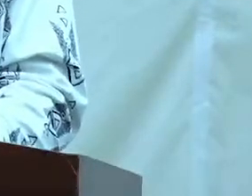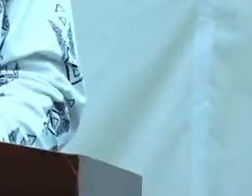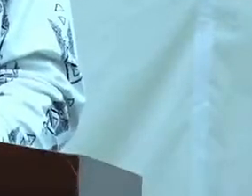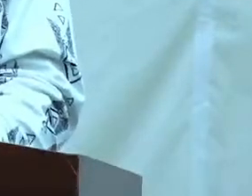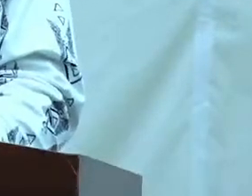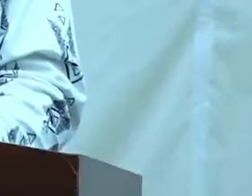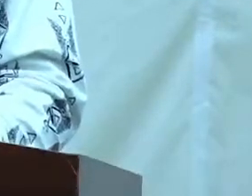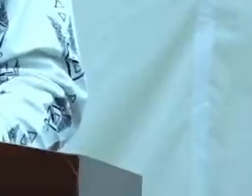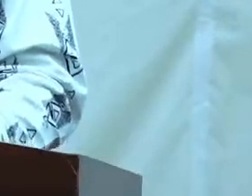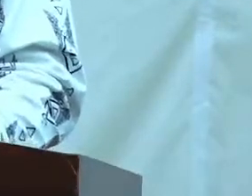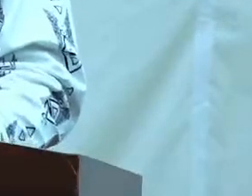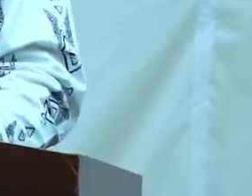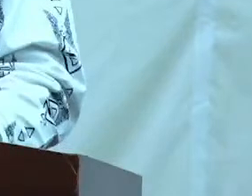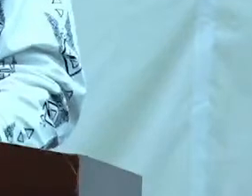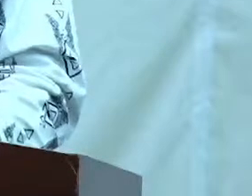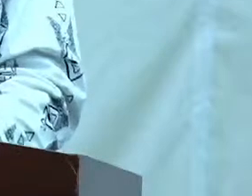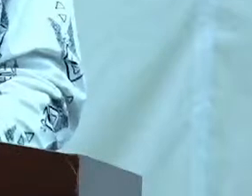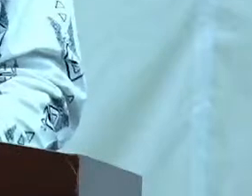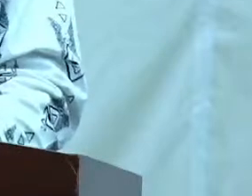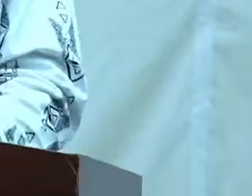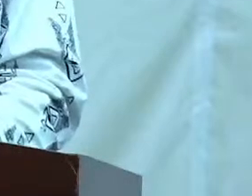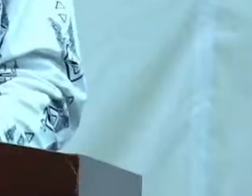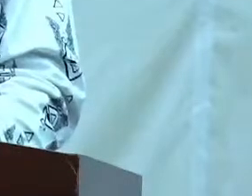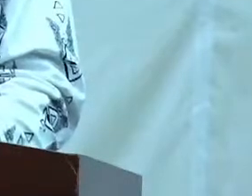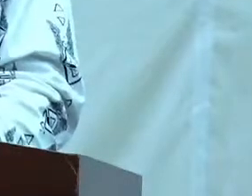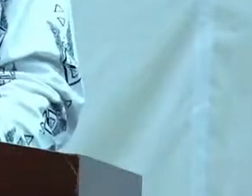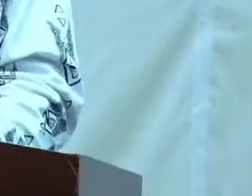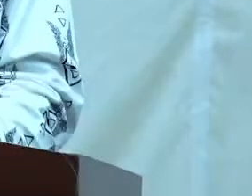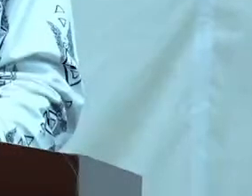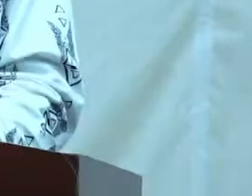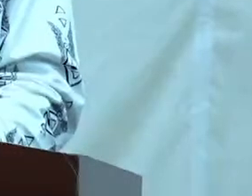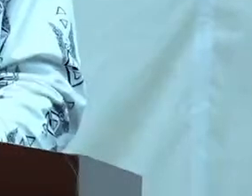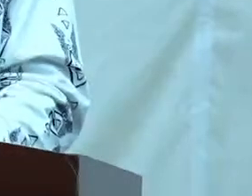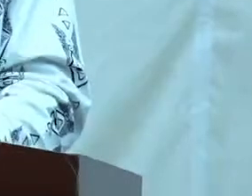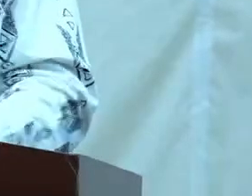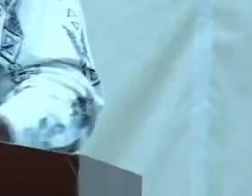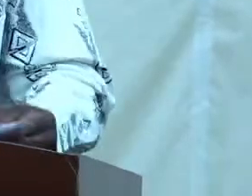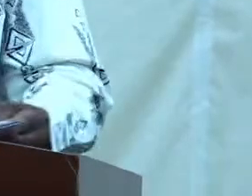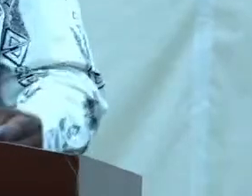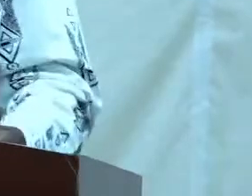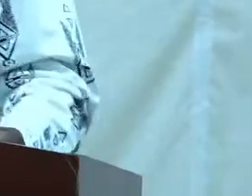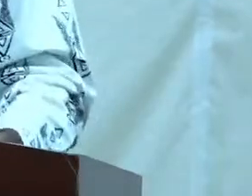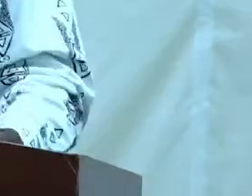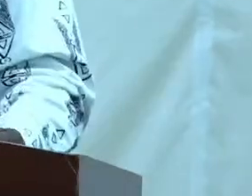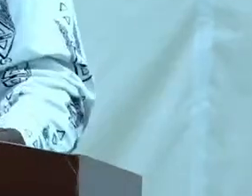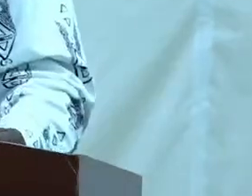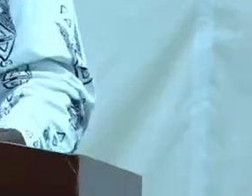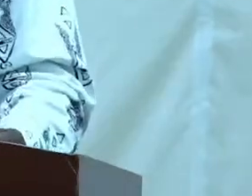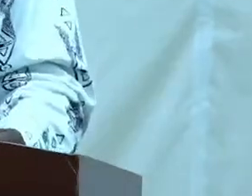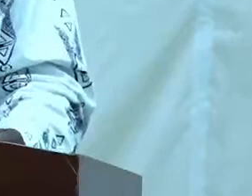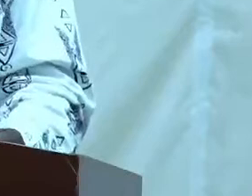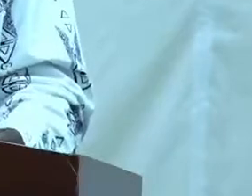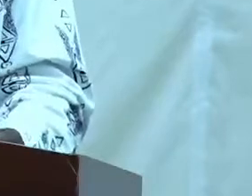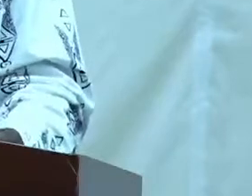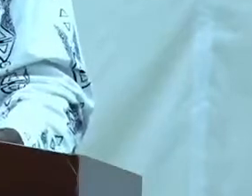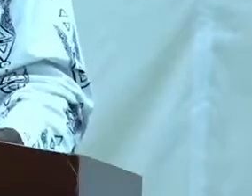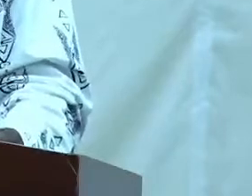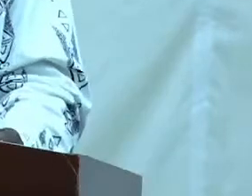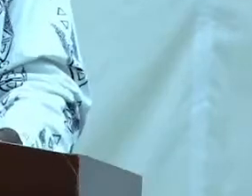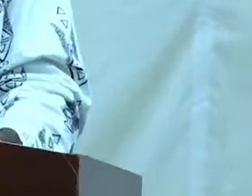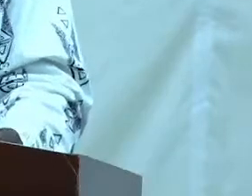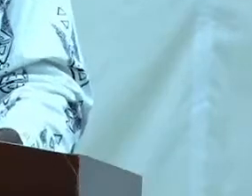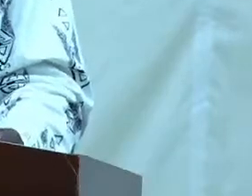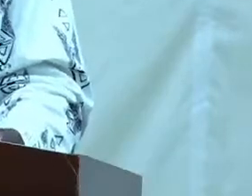hope that we'll continue the discussions, the debates, for as long as we still have some space to